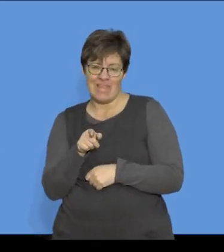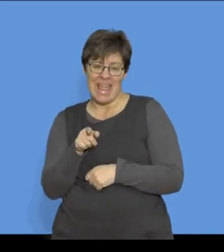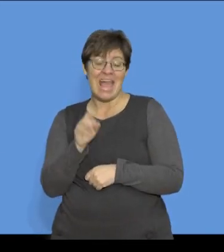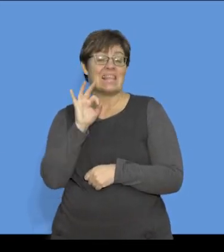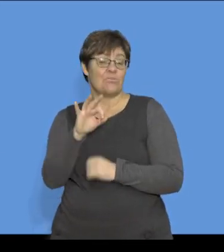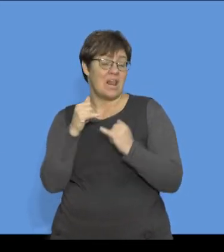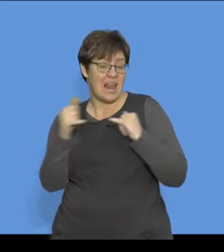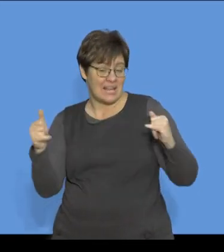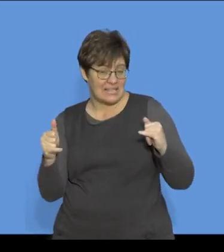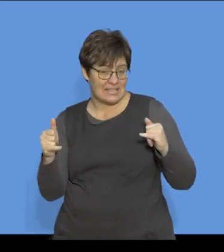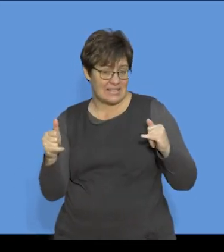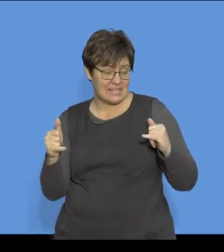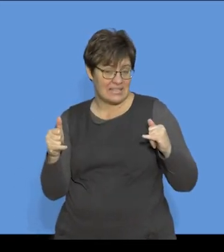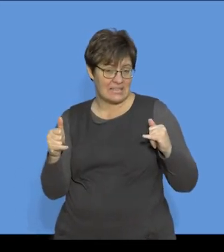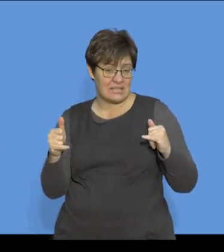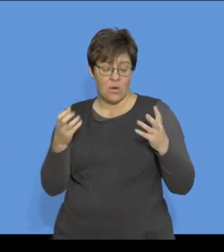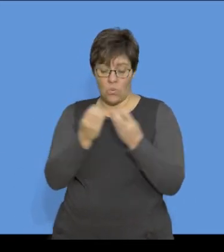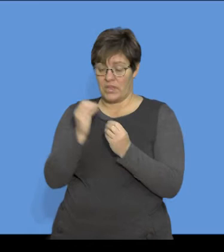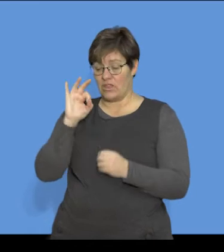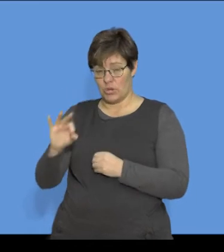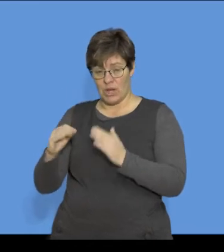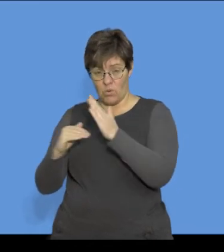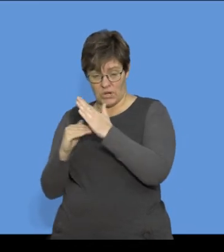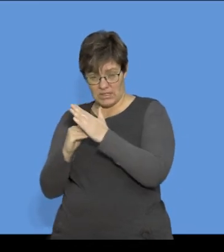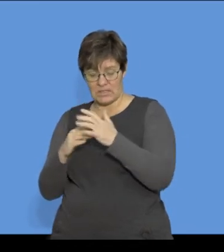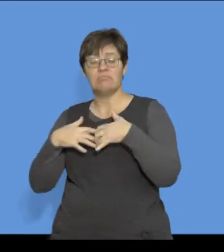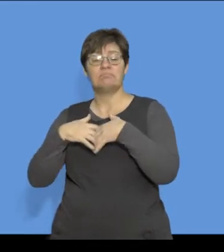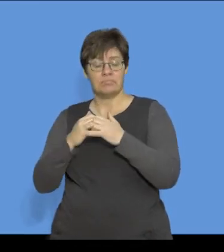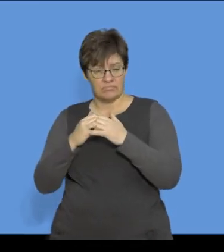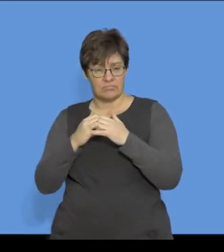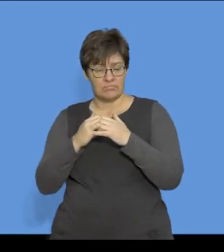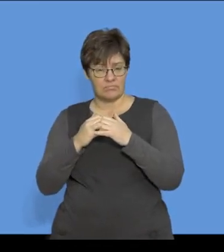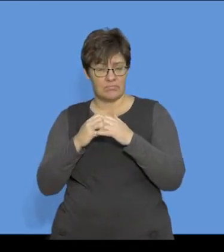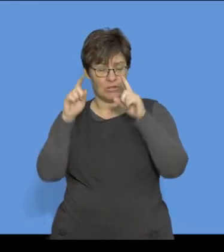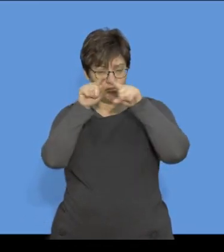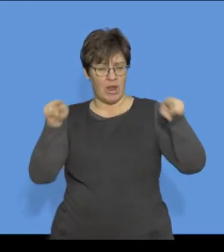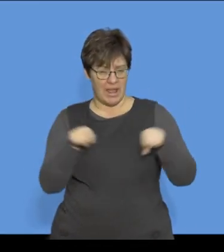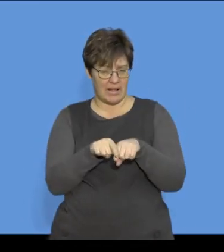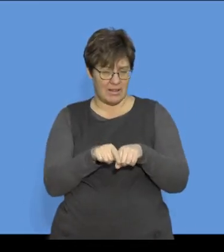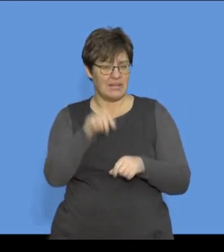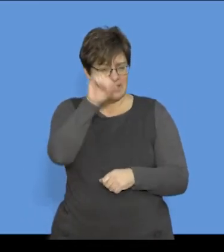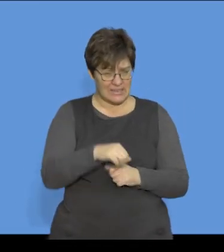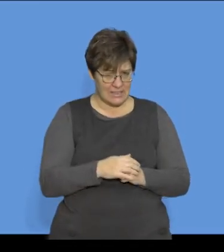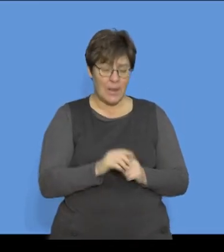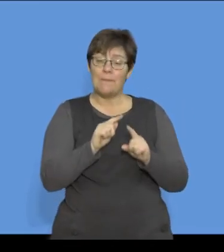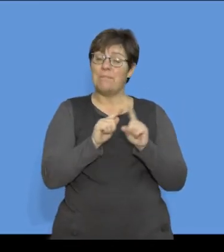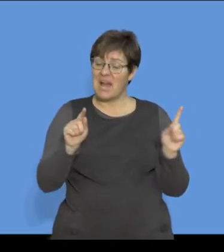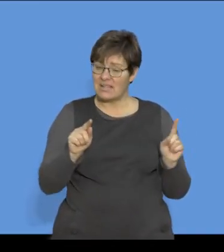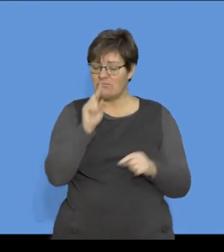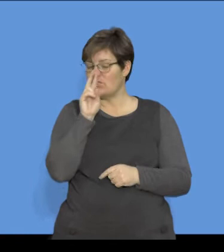line segments with 3 vertices, I get a triangle. That was my conjecture. We tested it and we saw